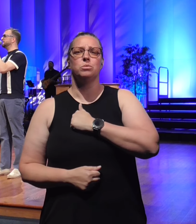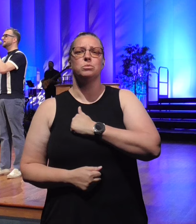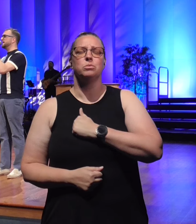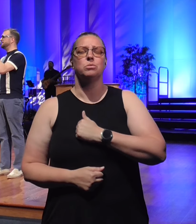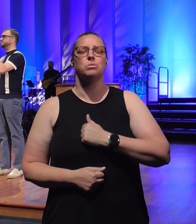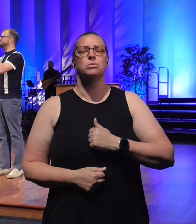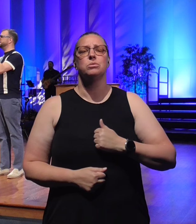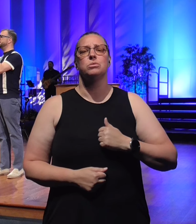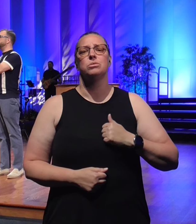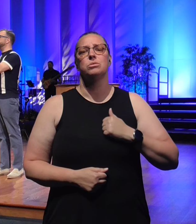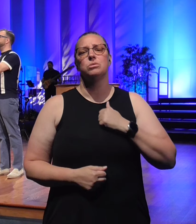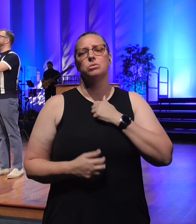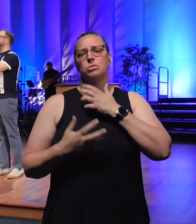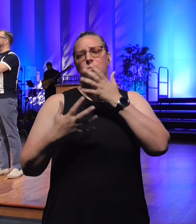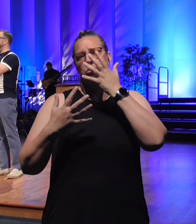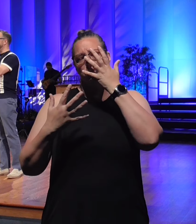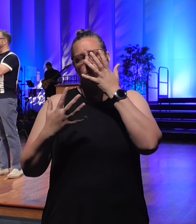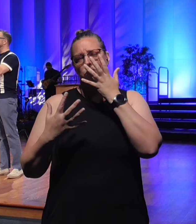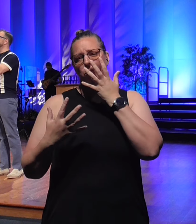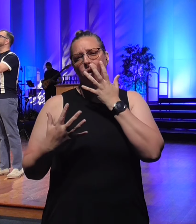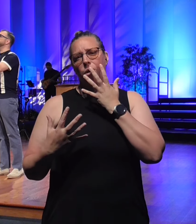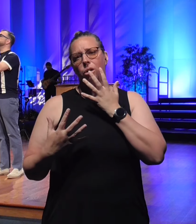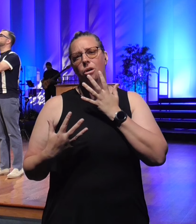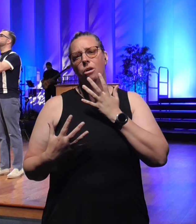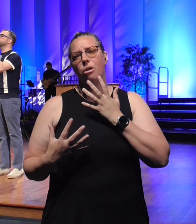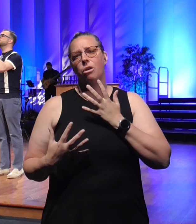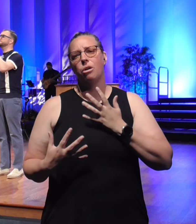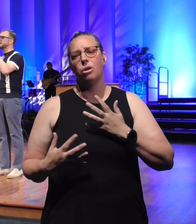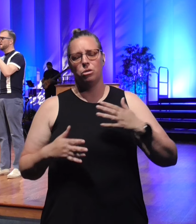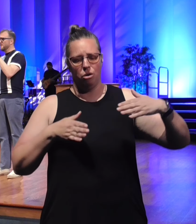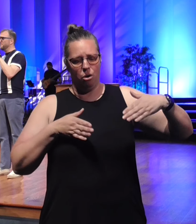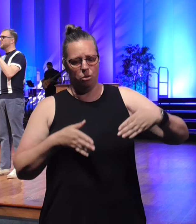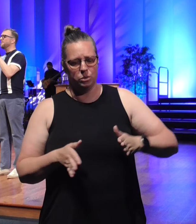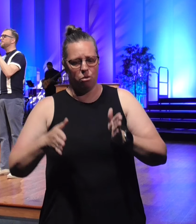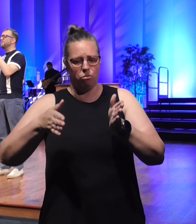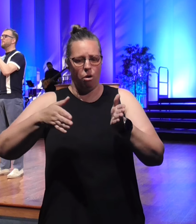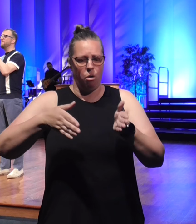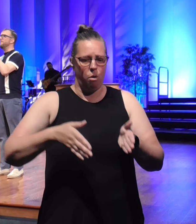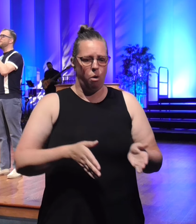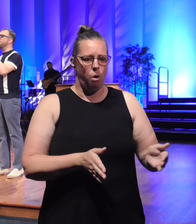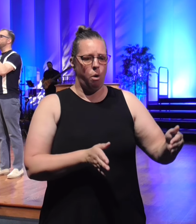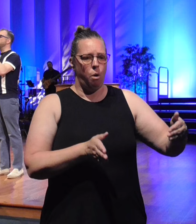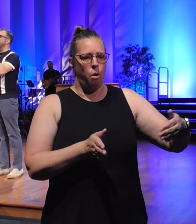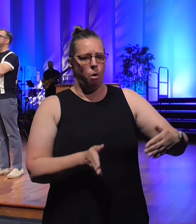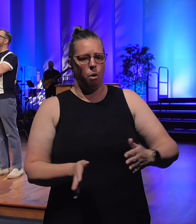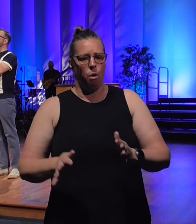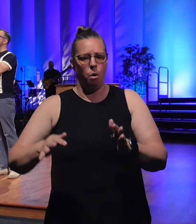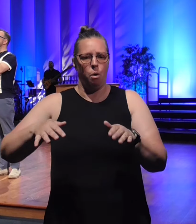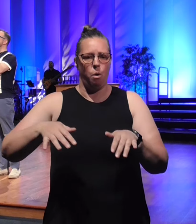sorrows like sea billows